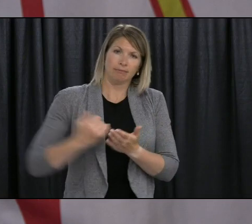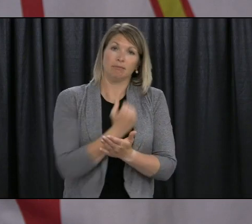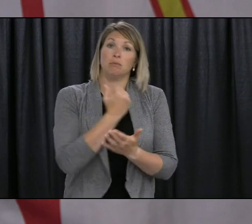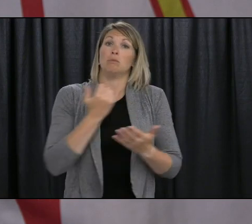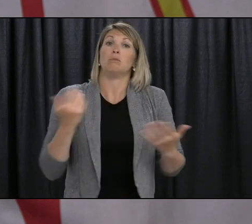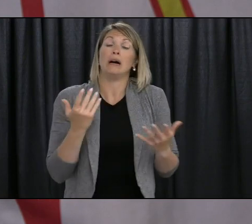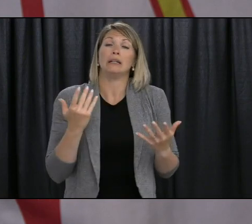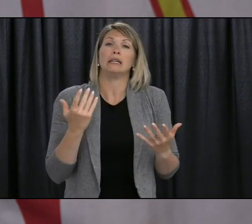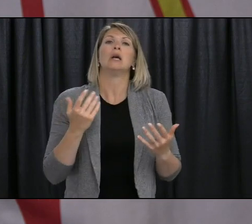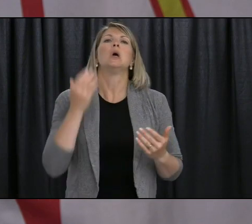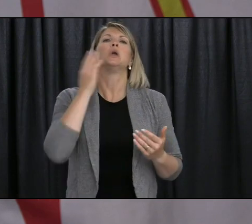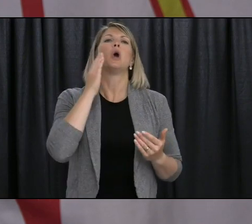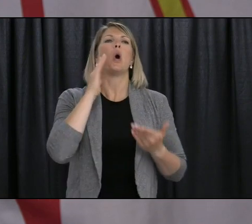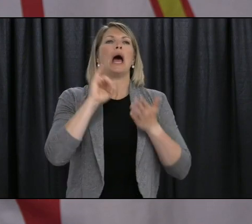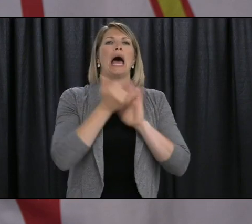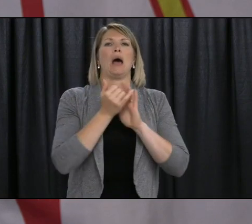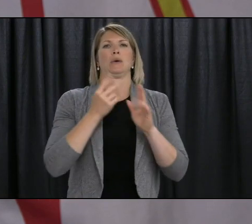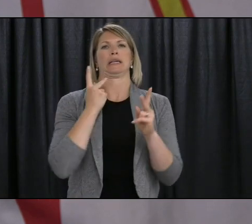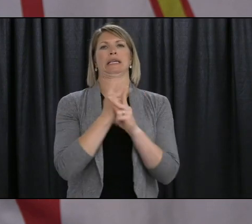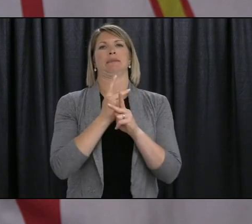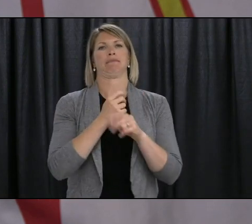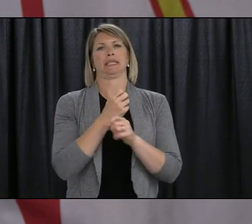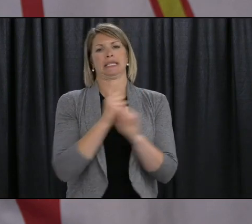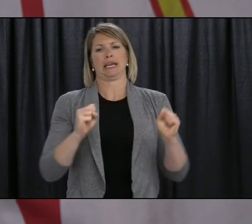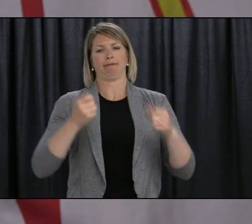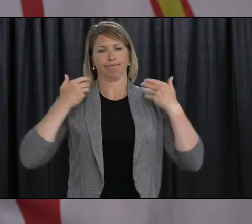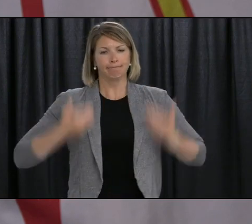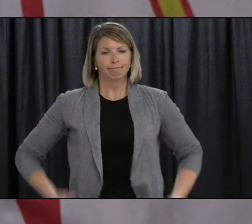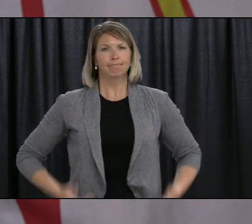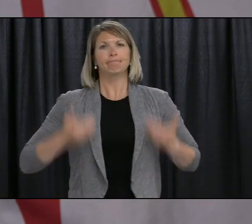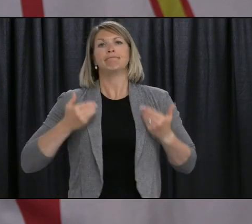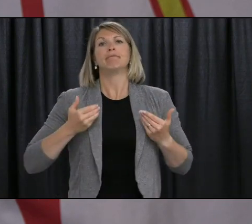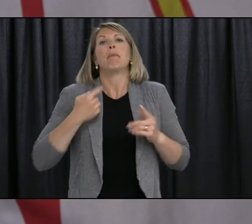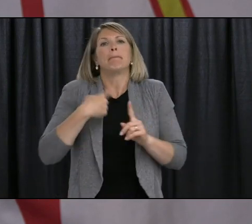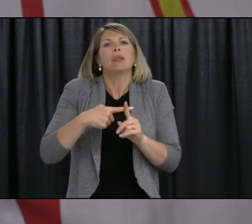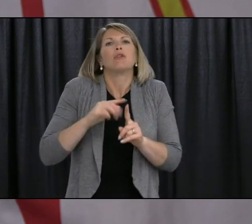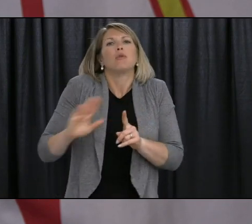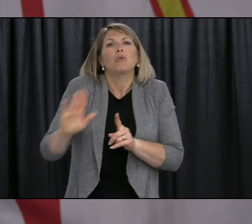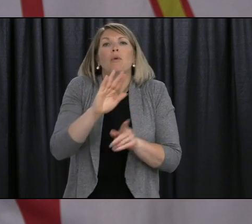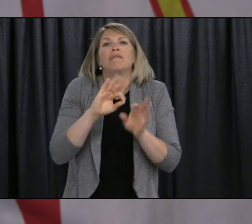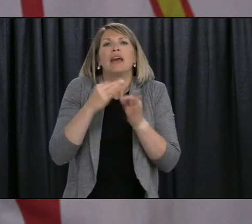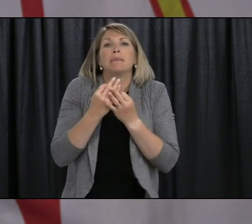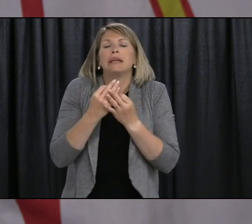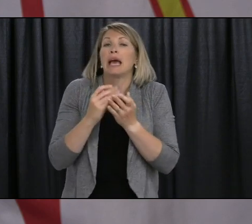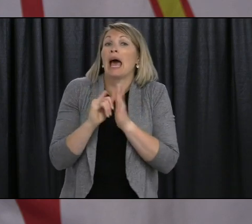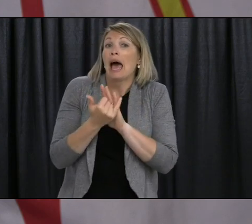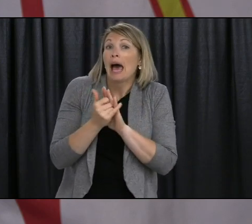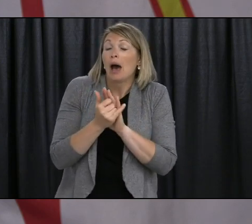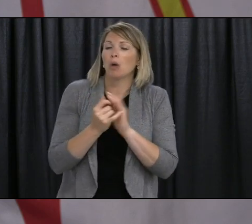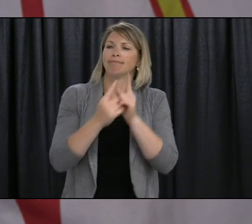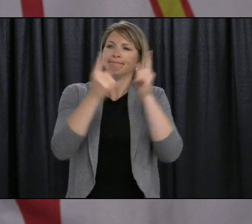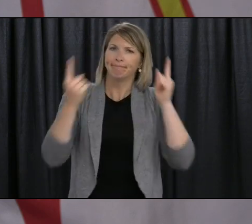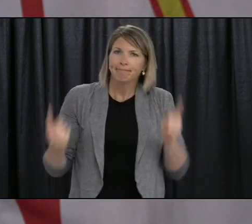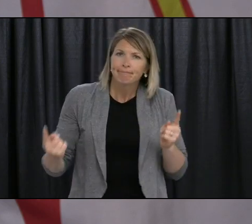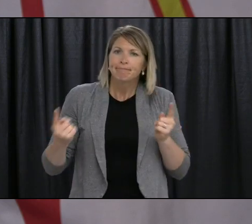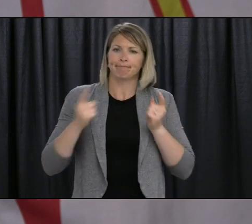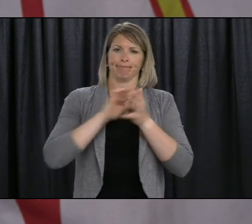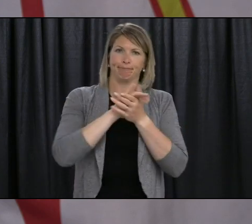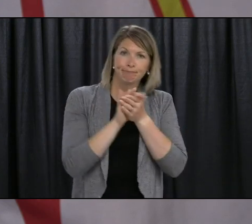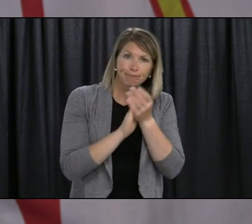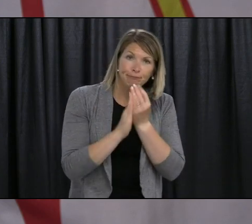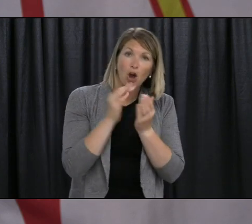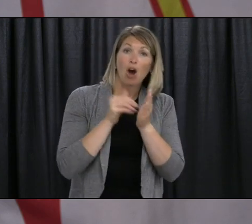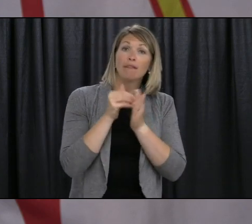stay safe when it comes to COVID and the transmission of COVID. So maintaining your physical distancing, washing your hands, practicing